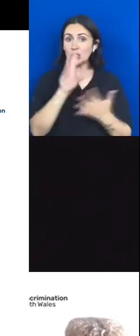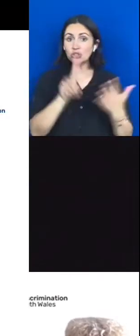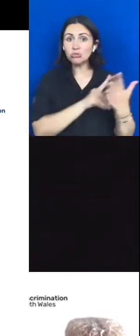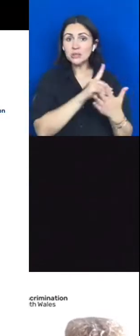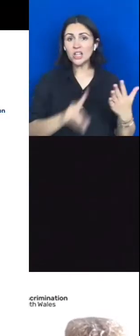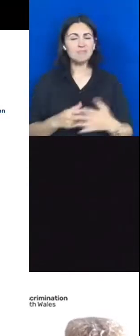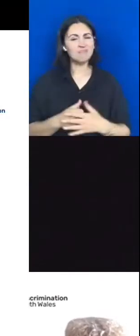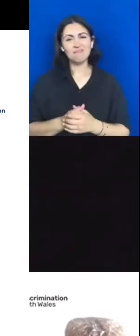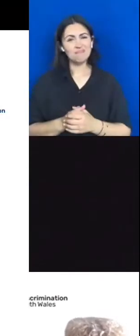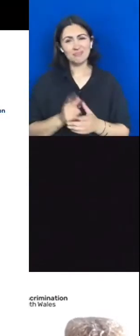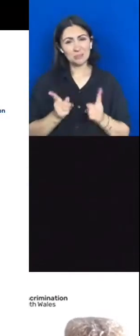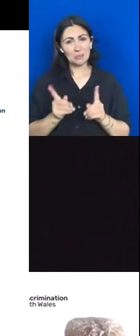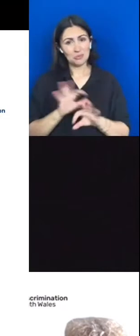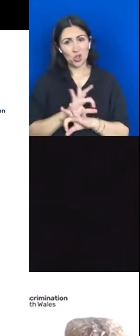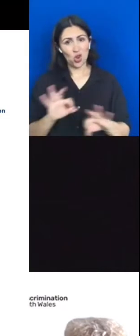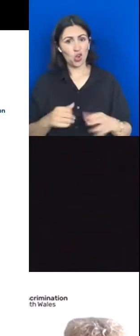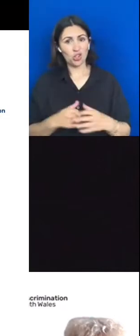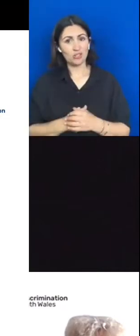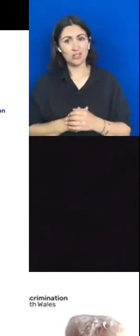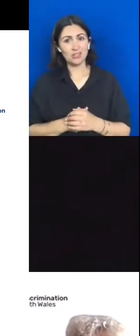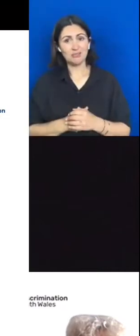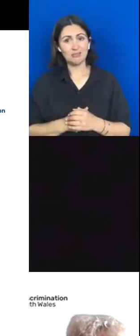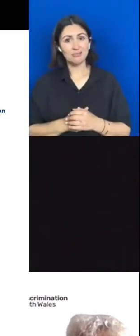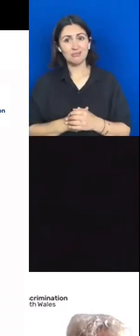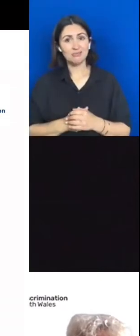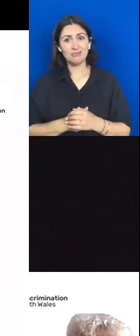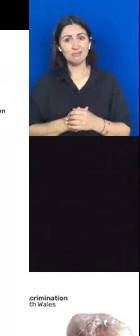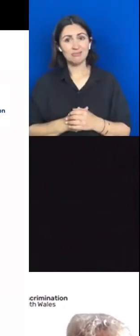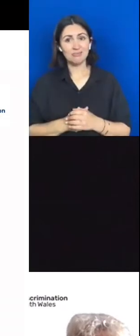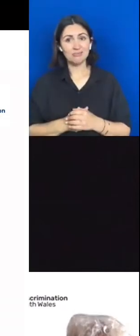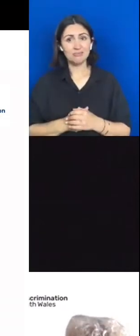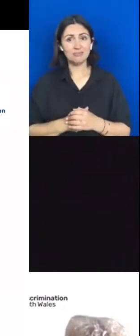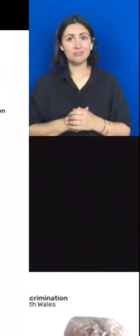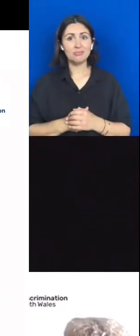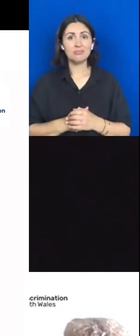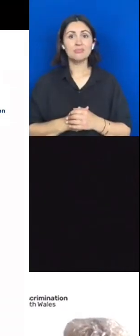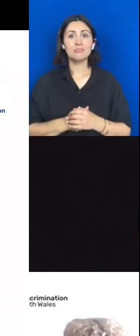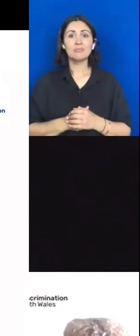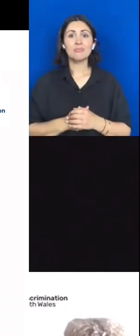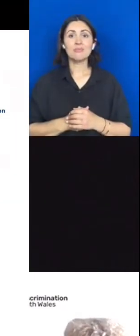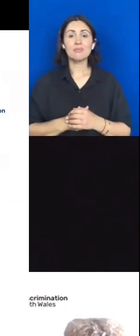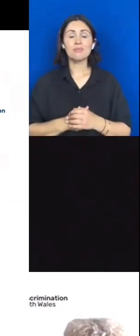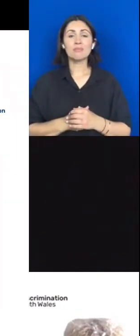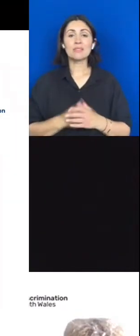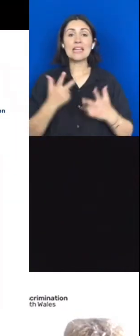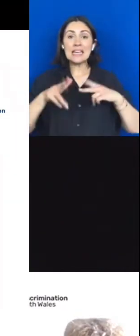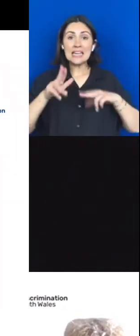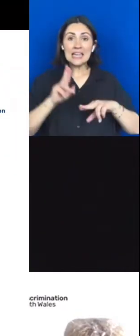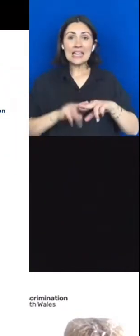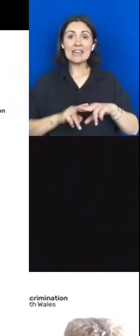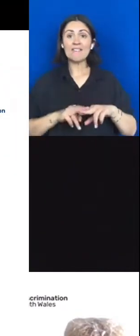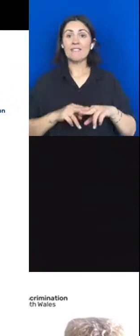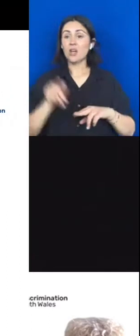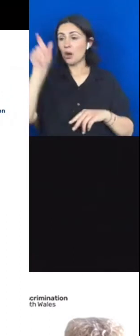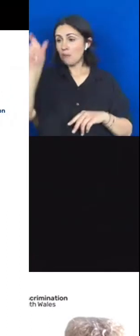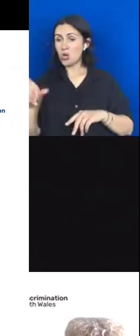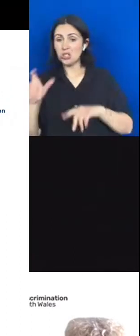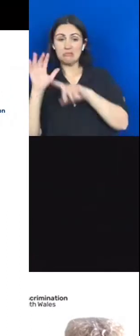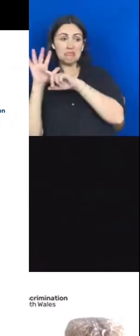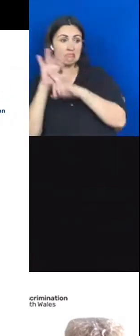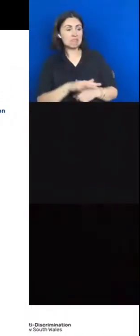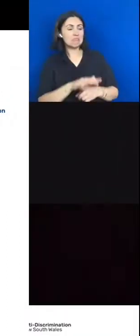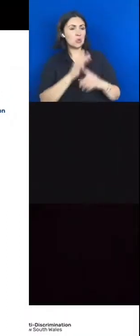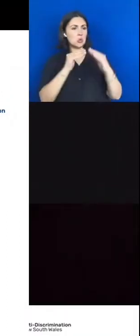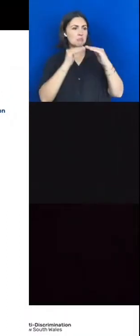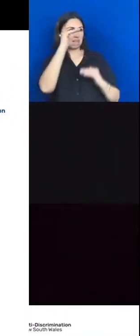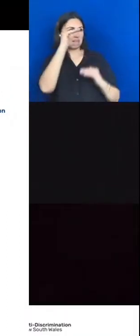At least one of the reasons why the person is treated unfavourably must be their disability. An example